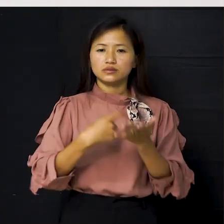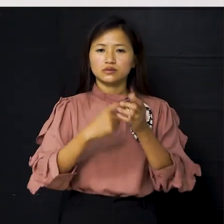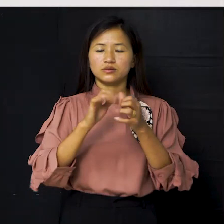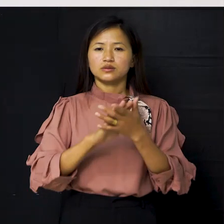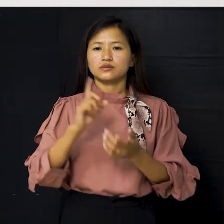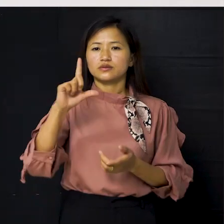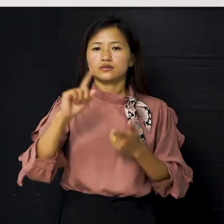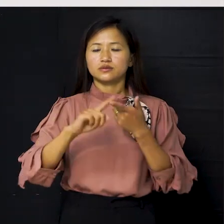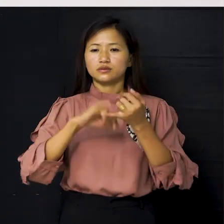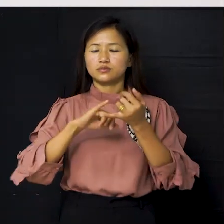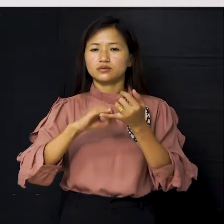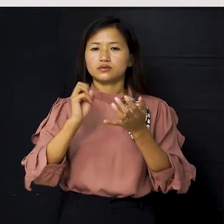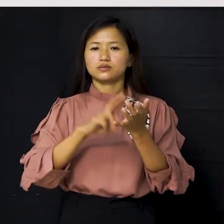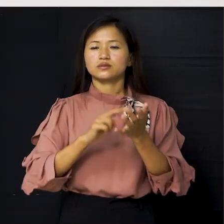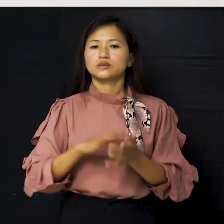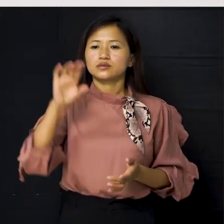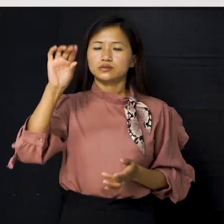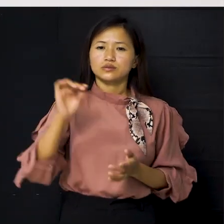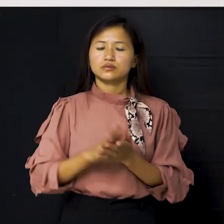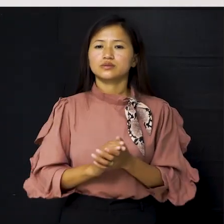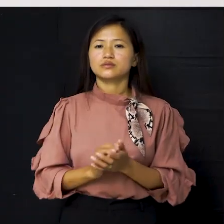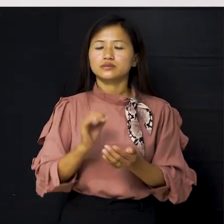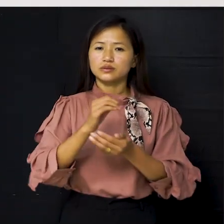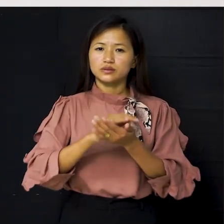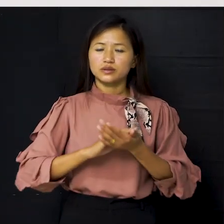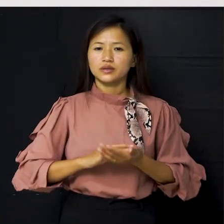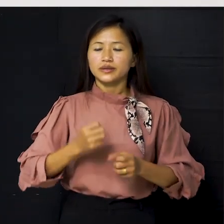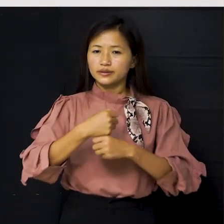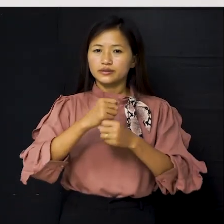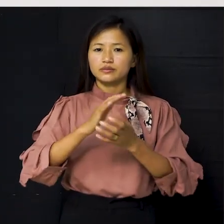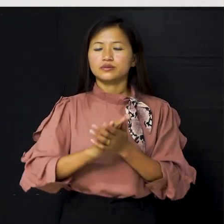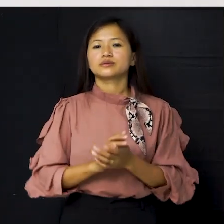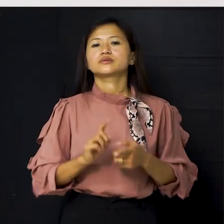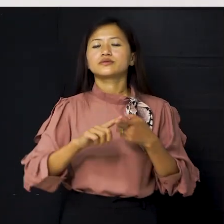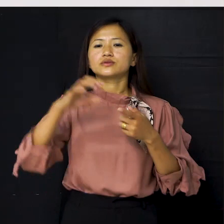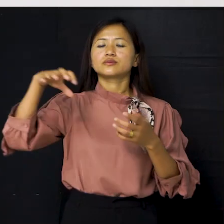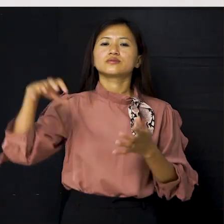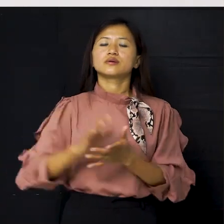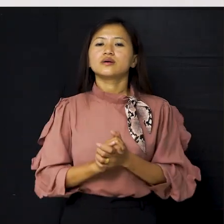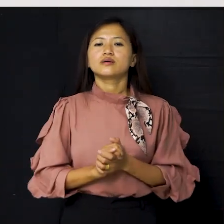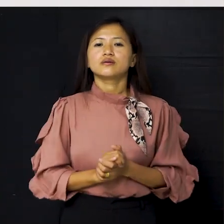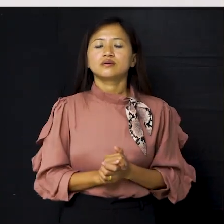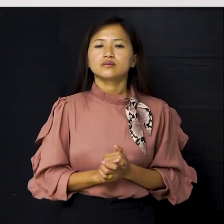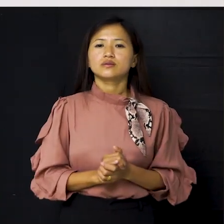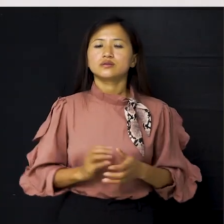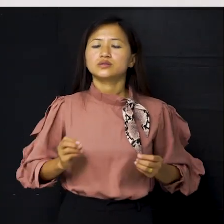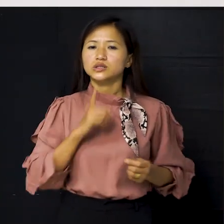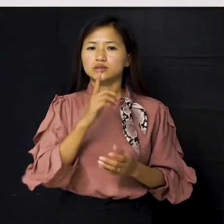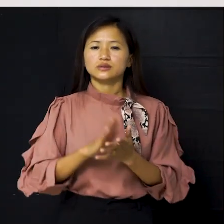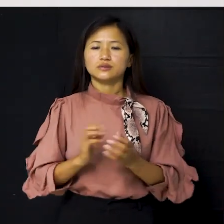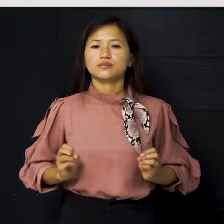lesson. So we are doing with the creation of an empire, that is the Mughal Empire, and this empire was started